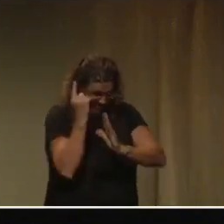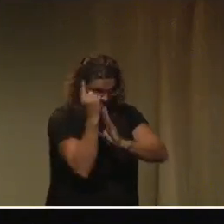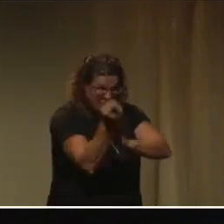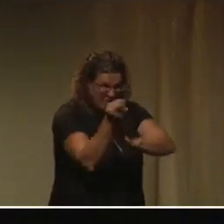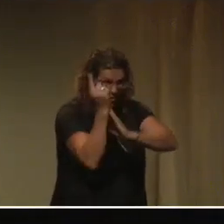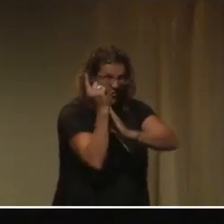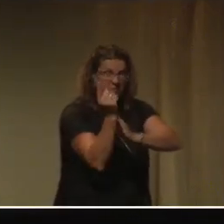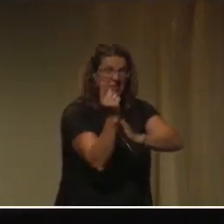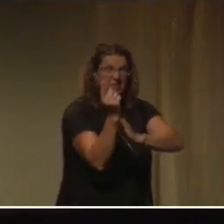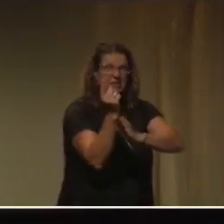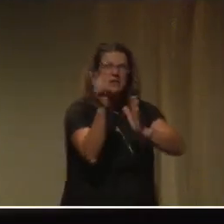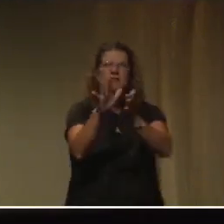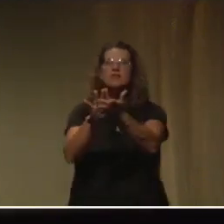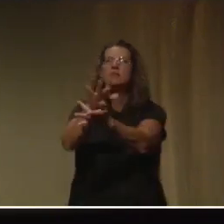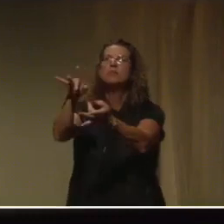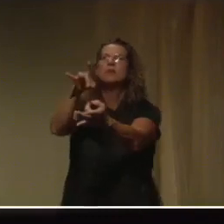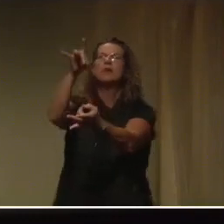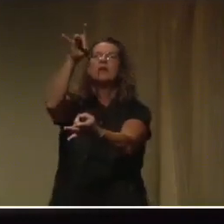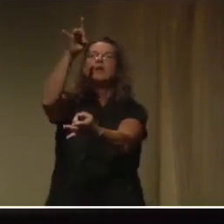Spirit, go.